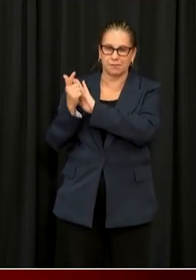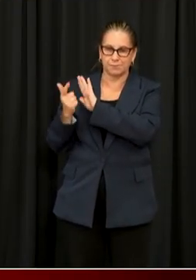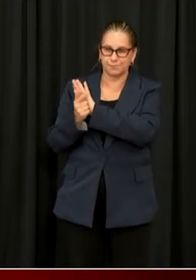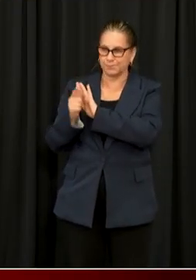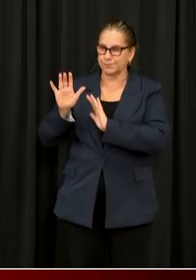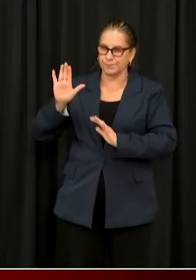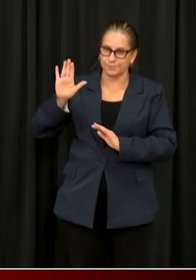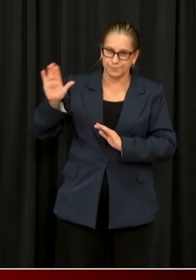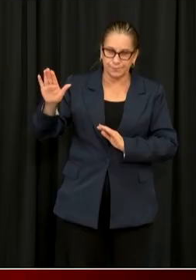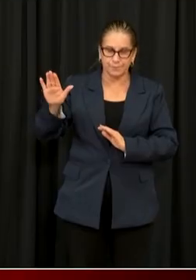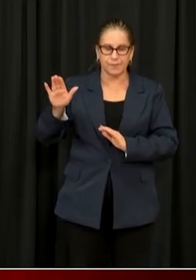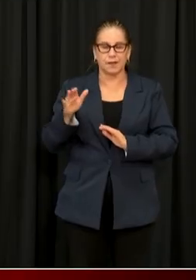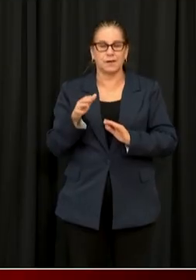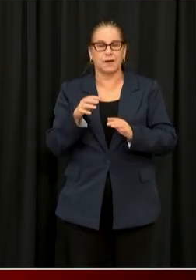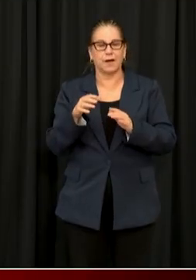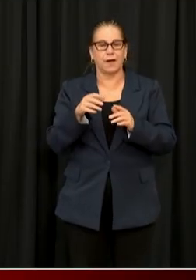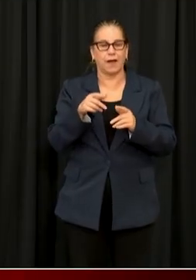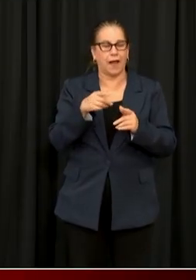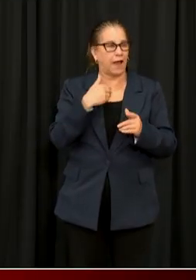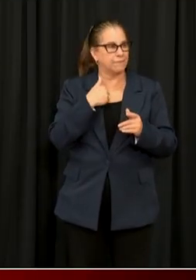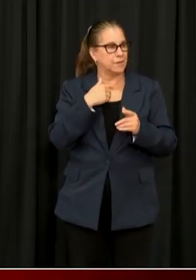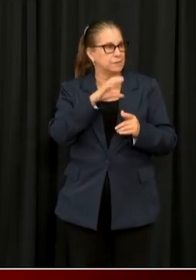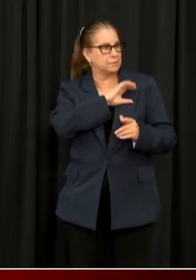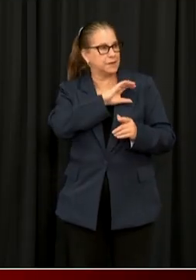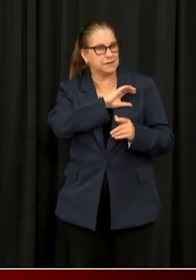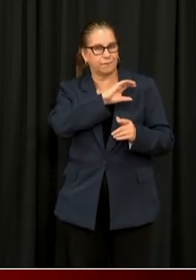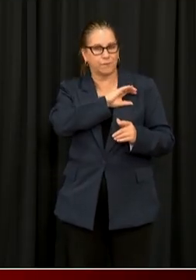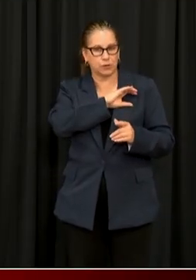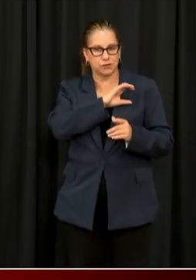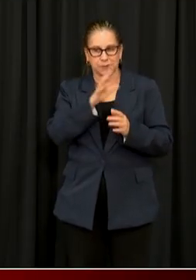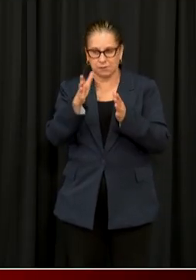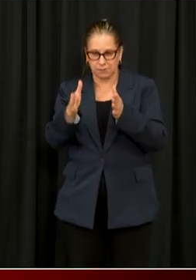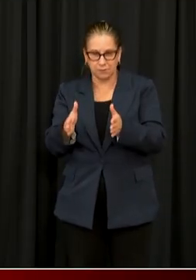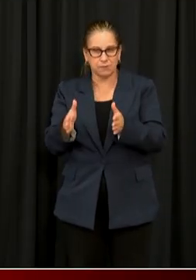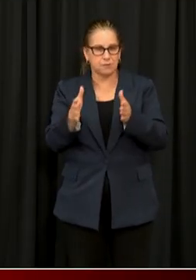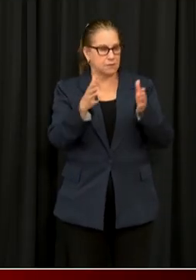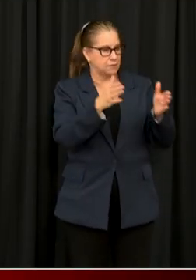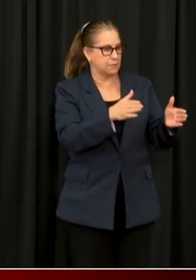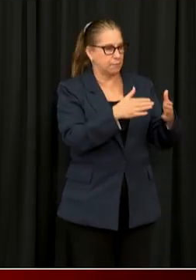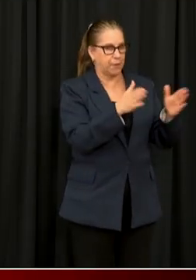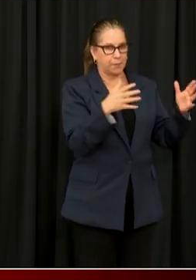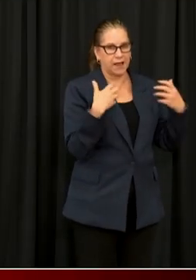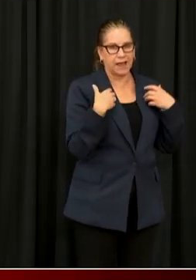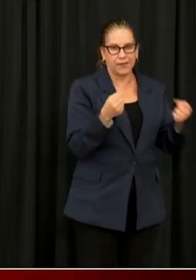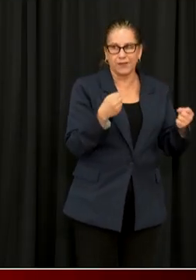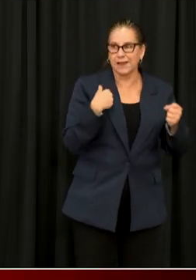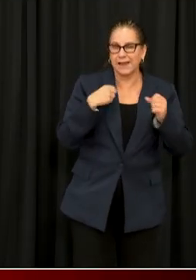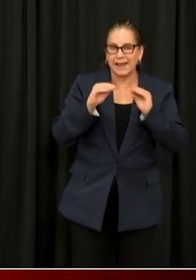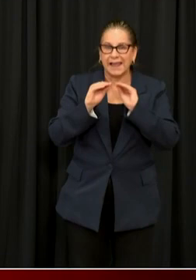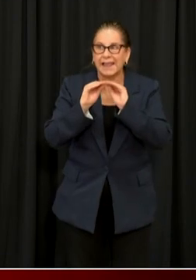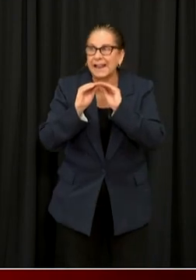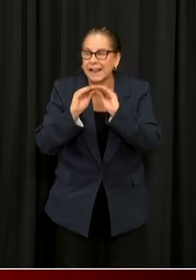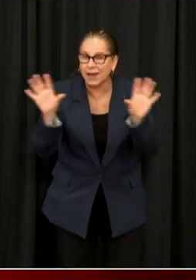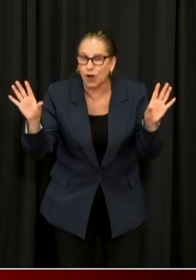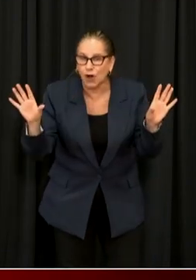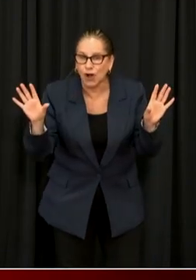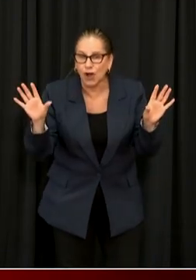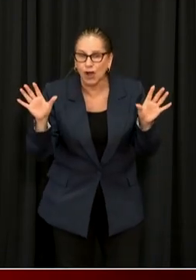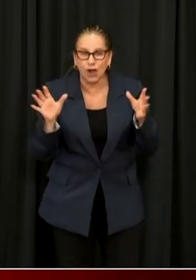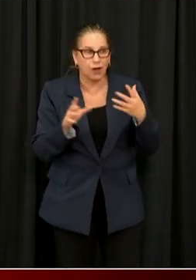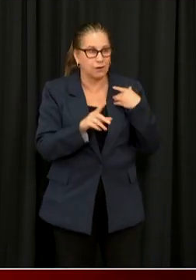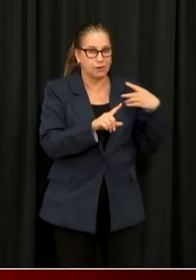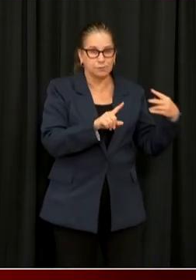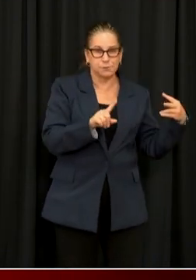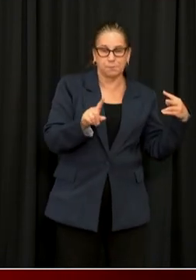were spoken to in a very clear and concise manner. And from a public health perspective, we still view these as mass gatherings